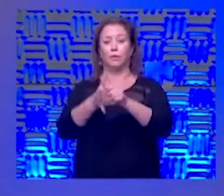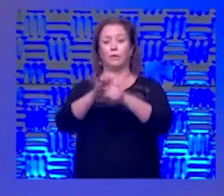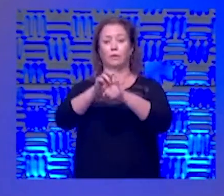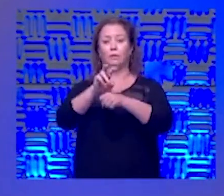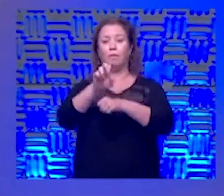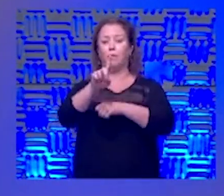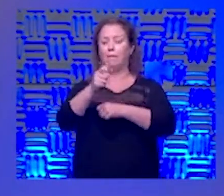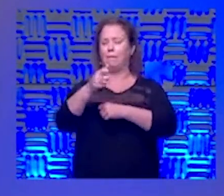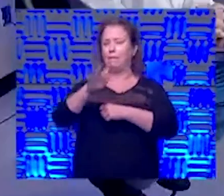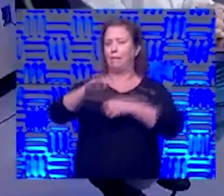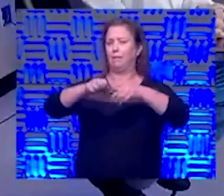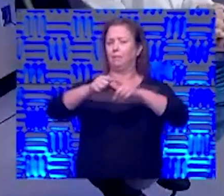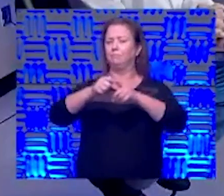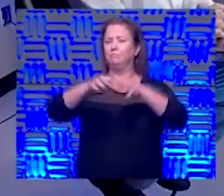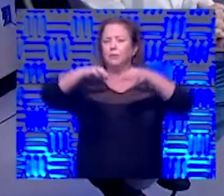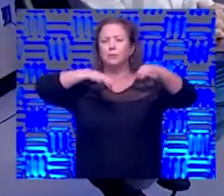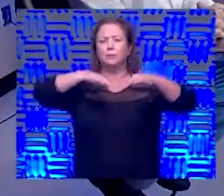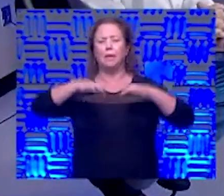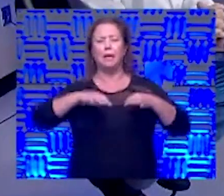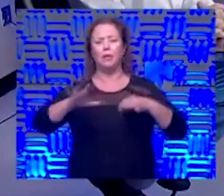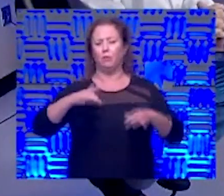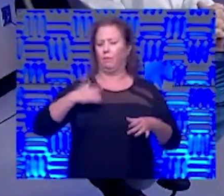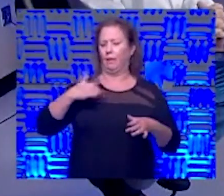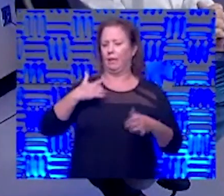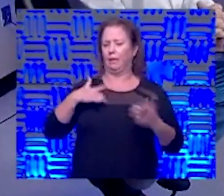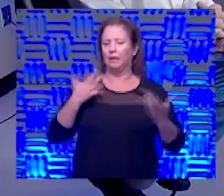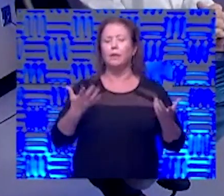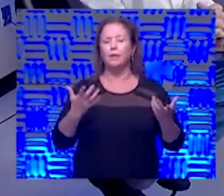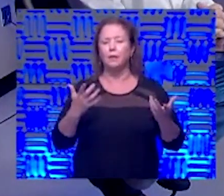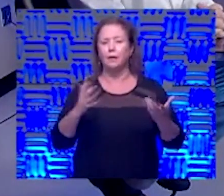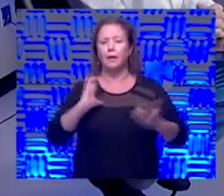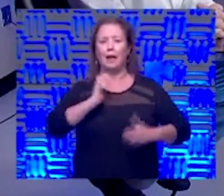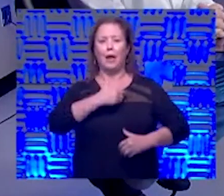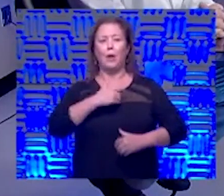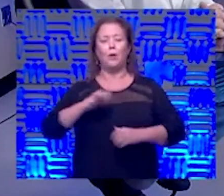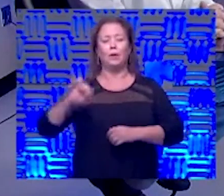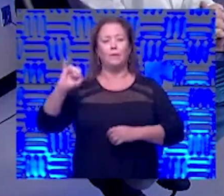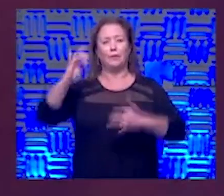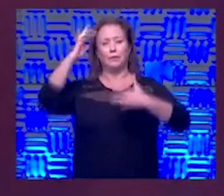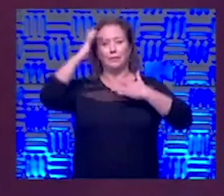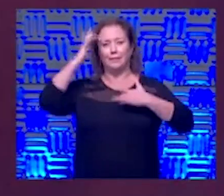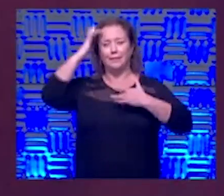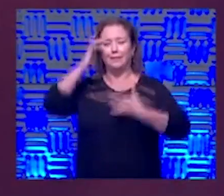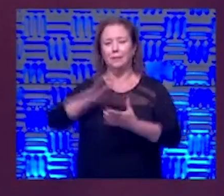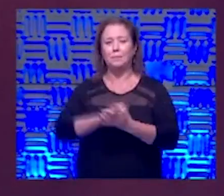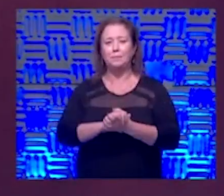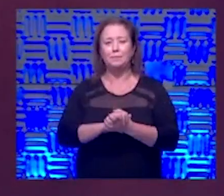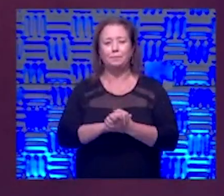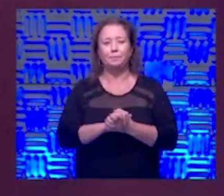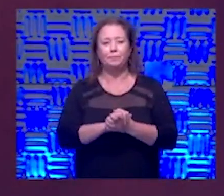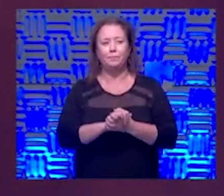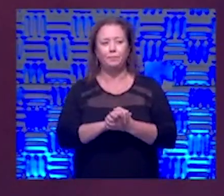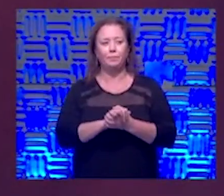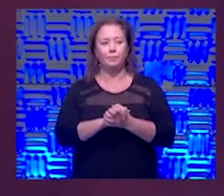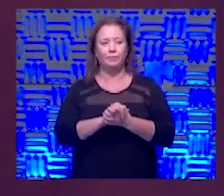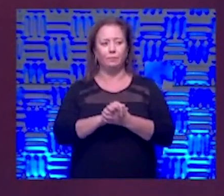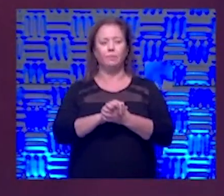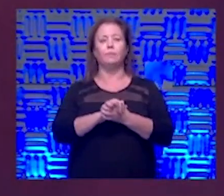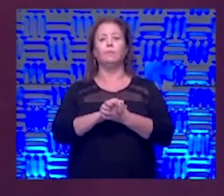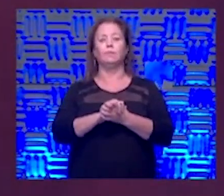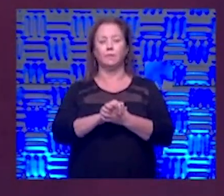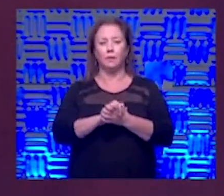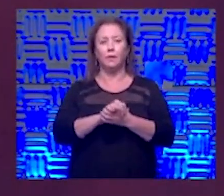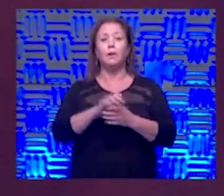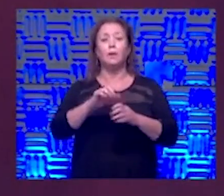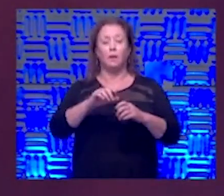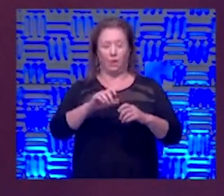COVID-19. How are folks doing? What's your sense of it as another one of our infectious disease colleagues? Yeah, for sure that we are past the